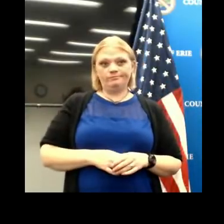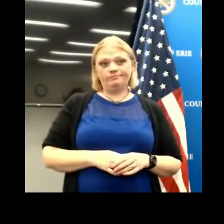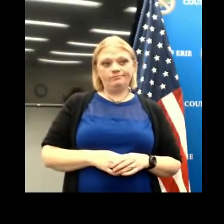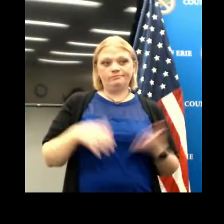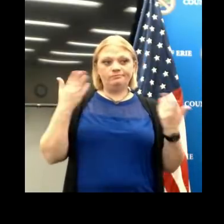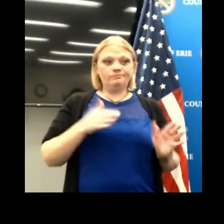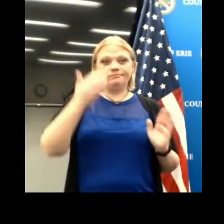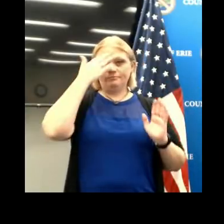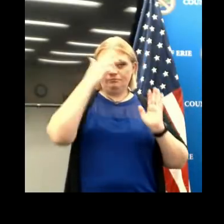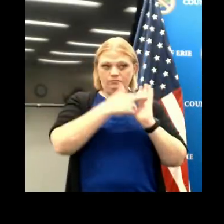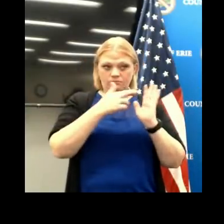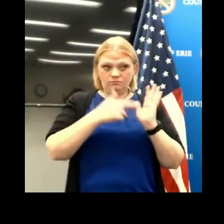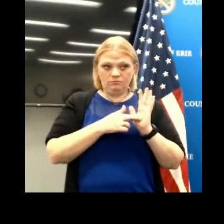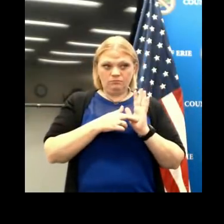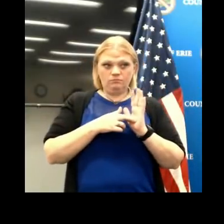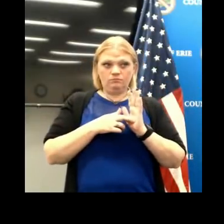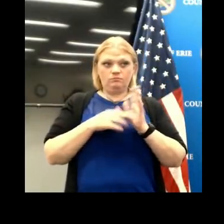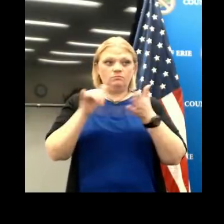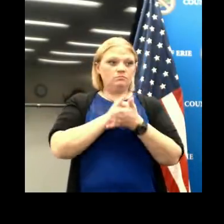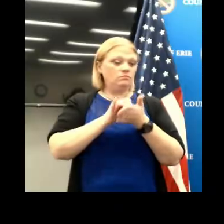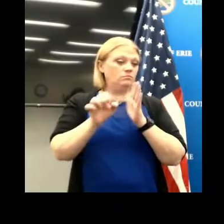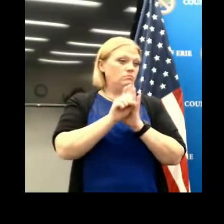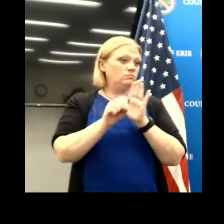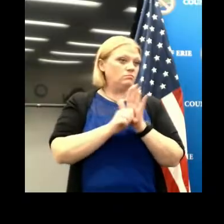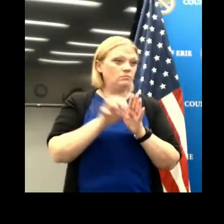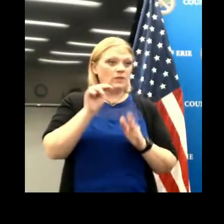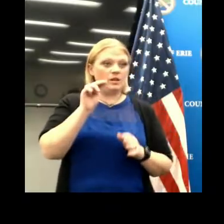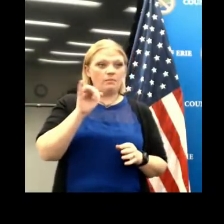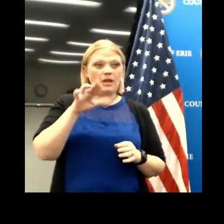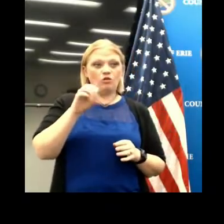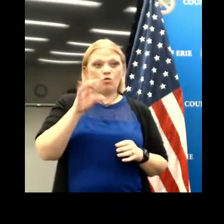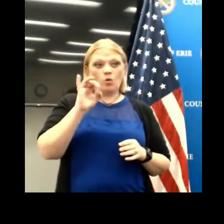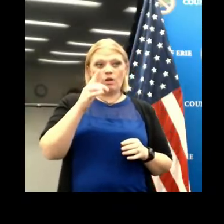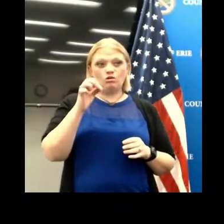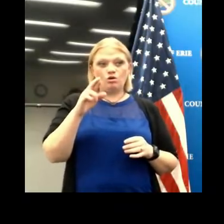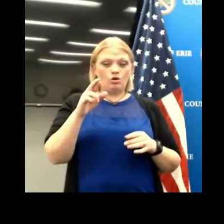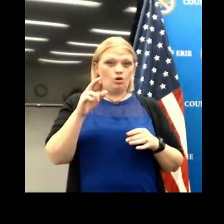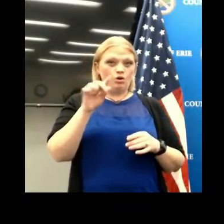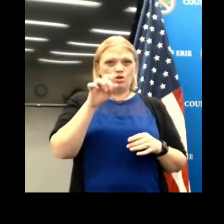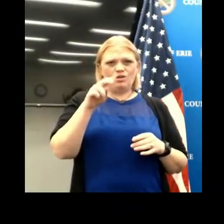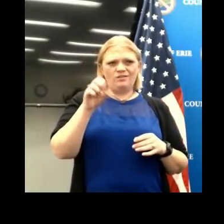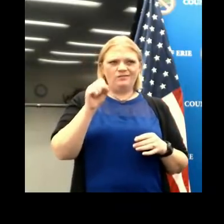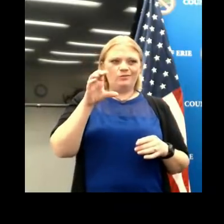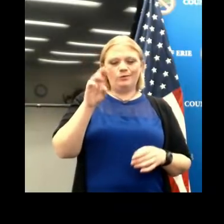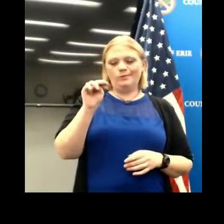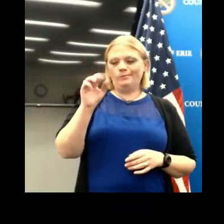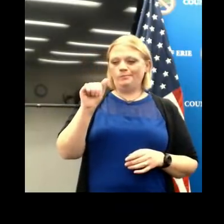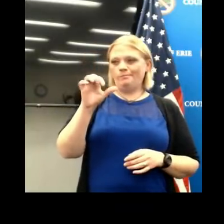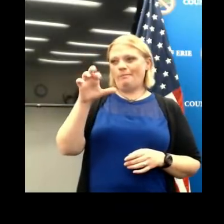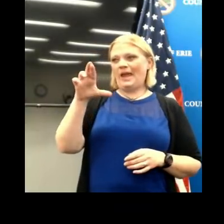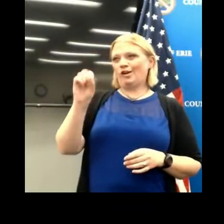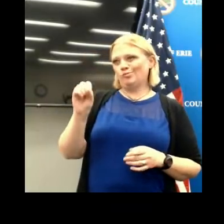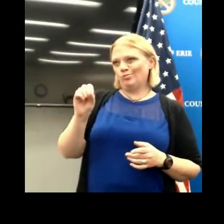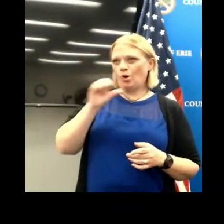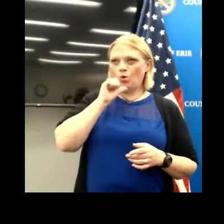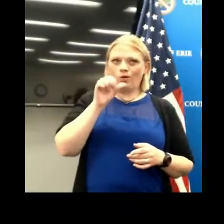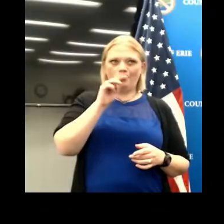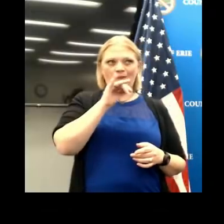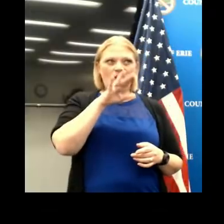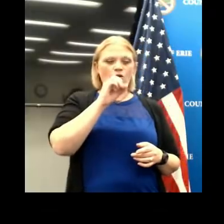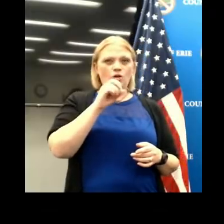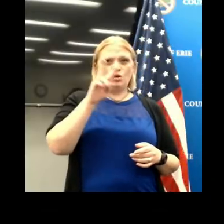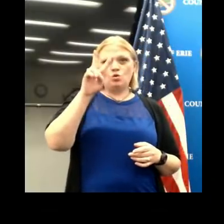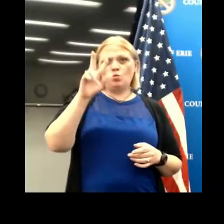the rules associated with New York State now and the microcluster zones, which we're really a macro cluster. We're not micro. This is 2/3